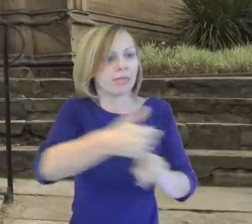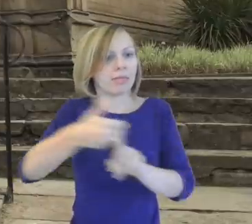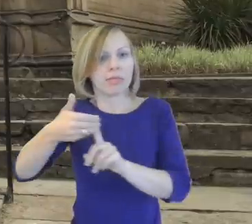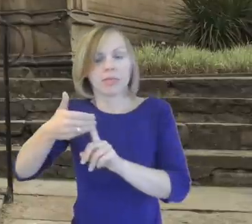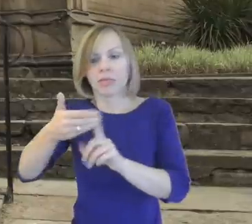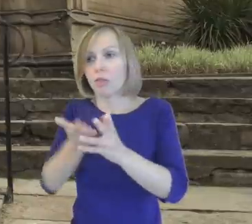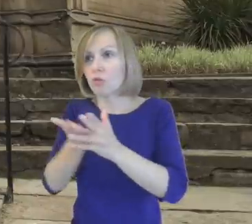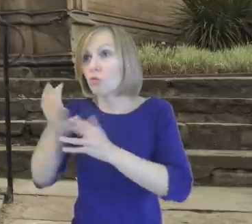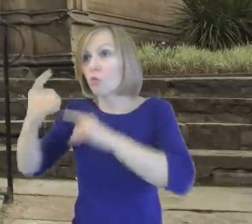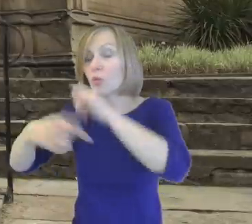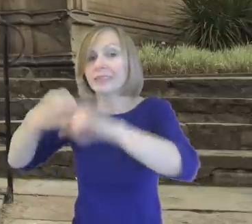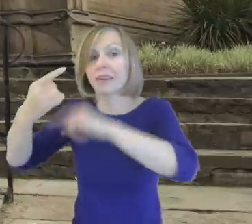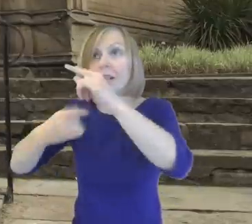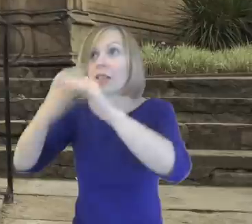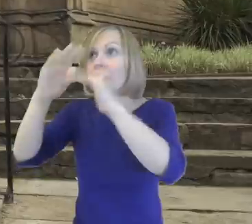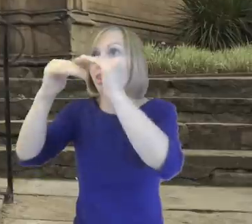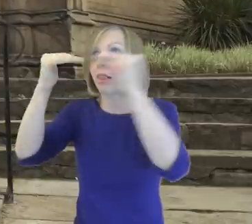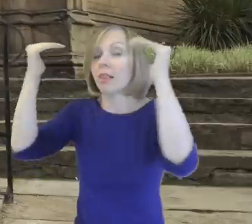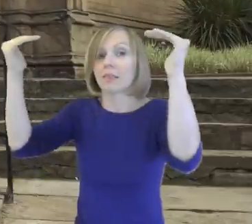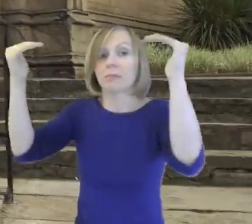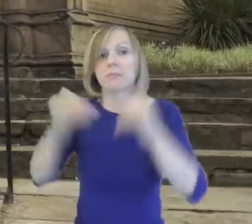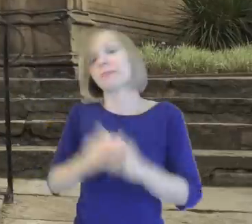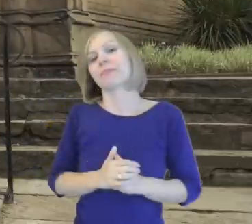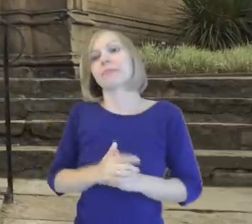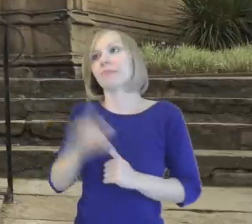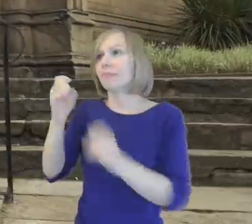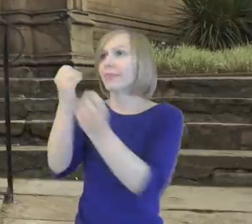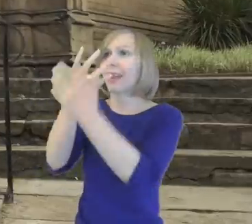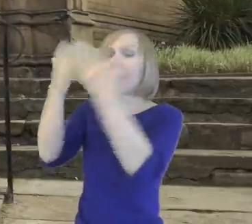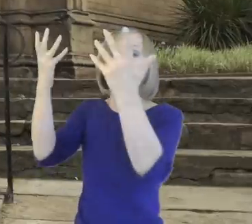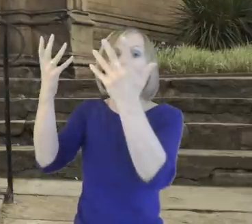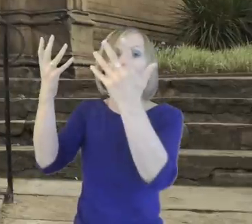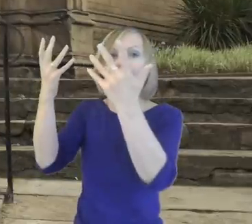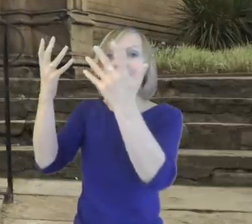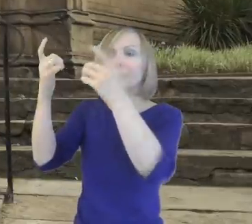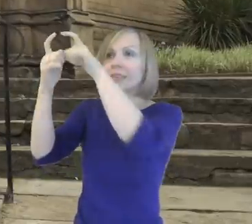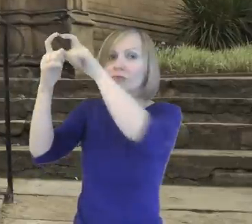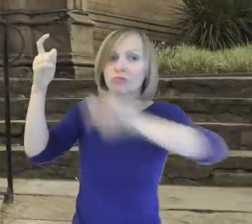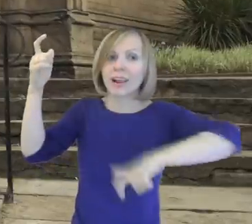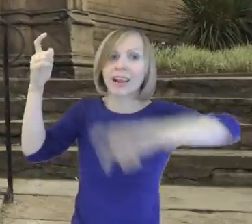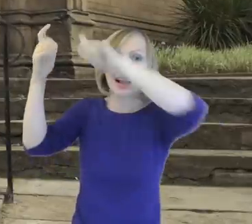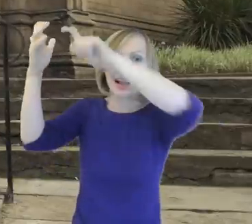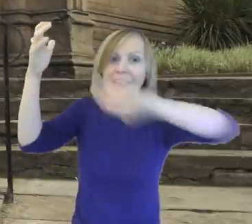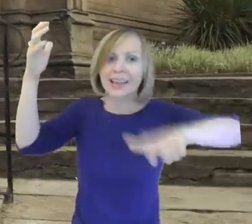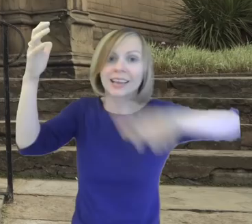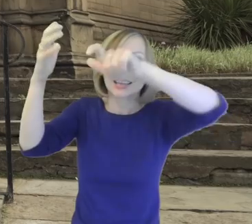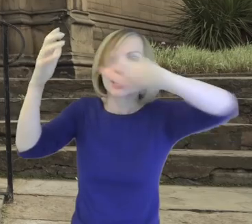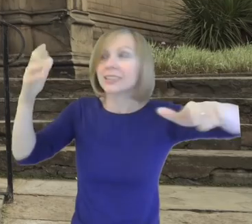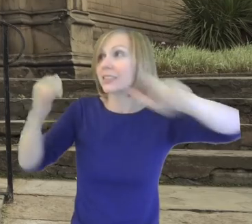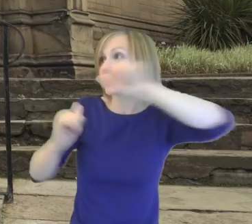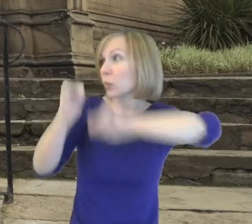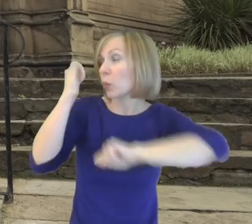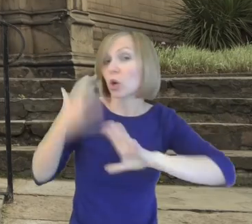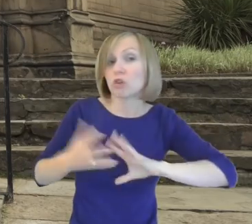is everlasting beyond. This is a light whose rays reverberate and refract from the very beginning of creation,